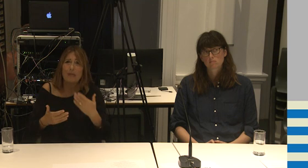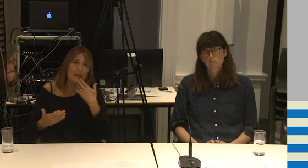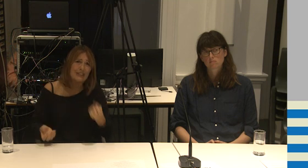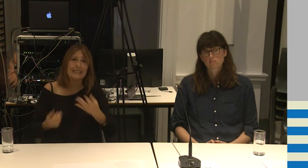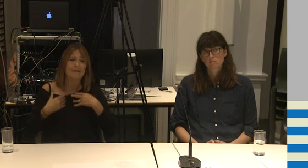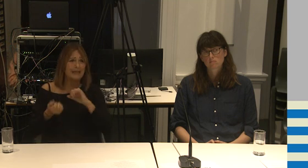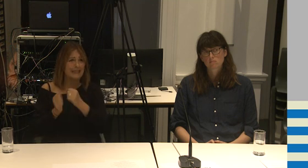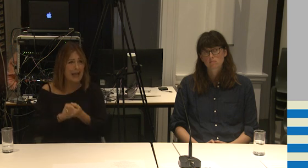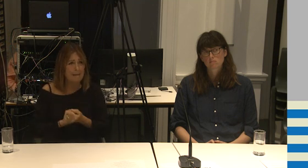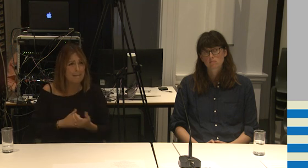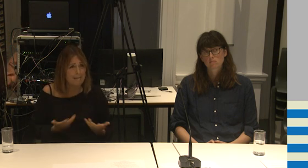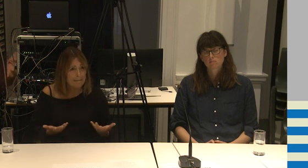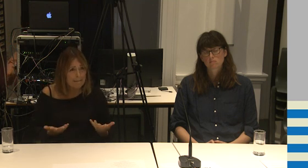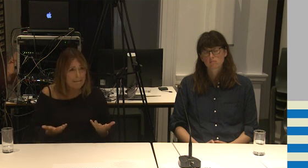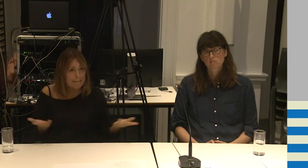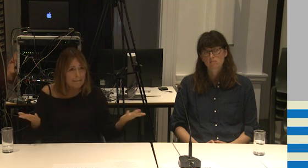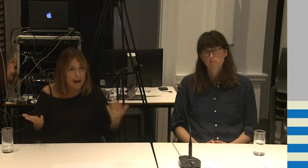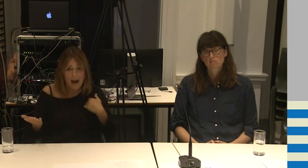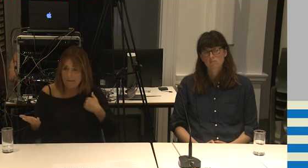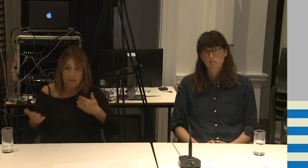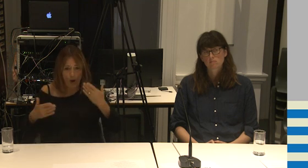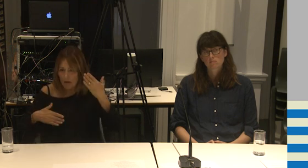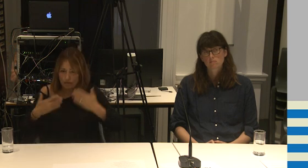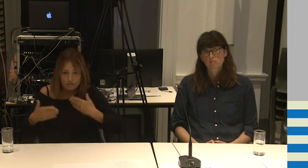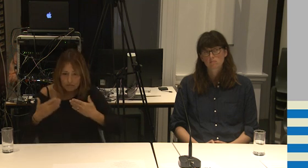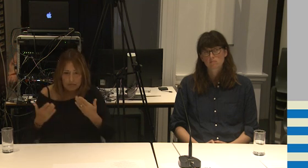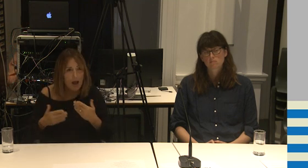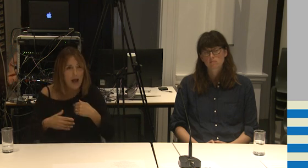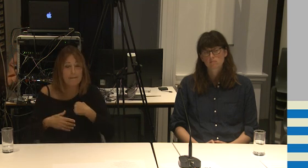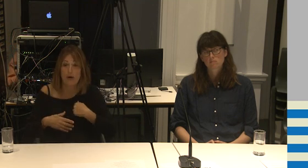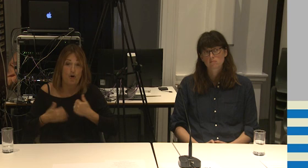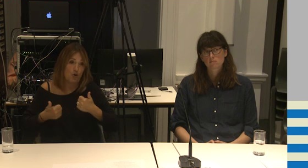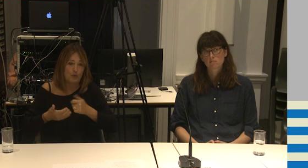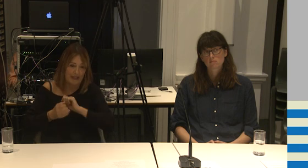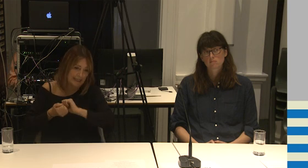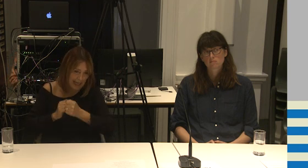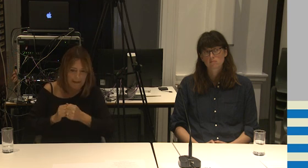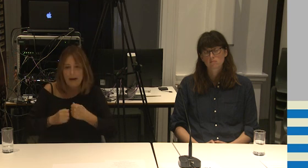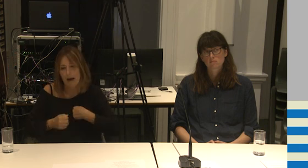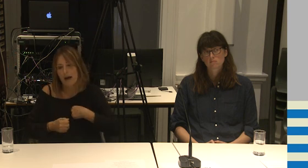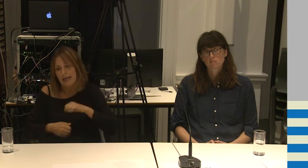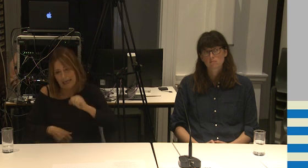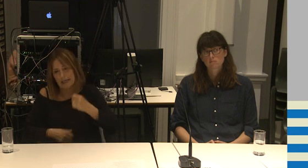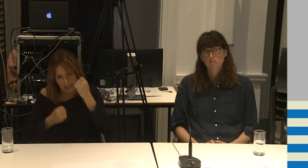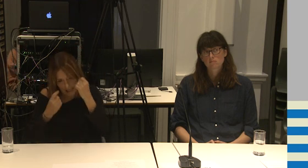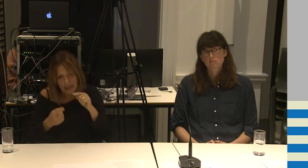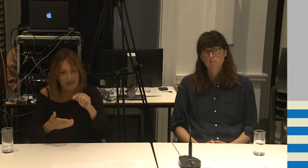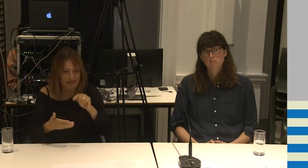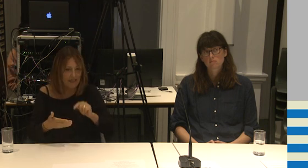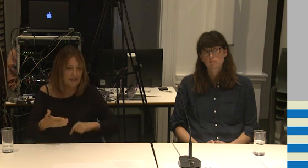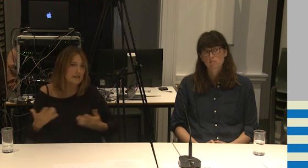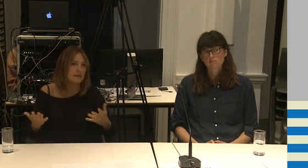exam, because I work quite well on that, like, in that sort of setting where I can say, yes, I understand this